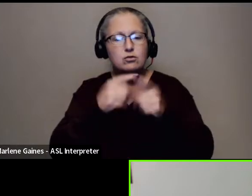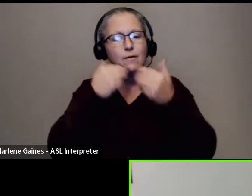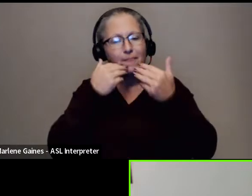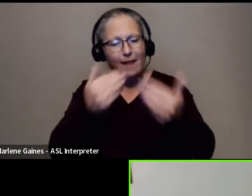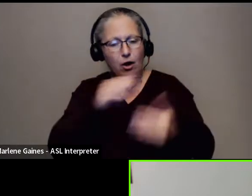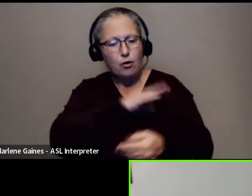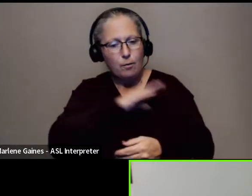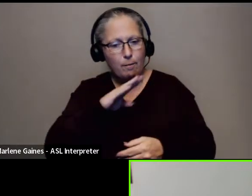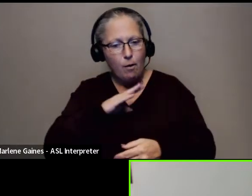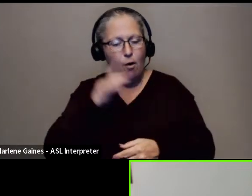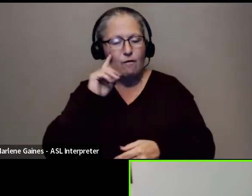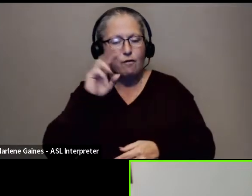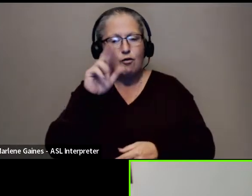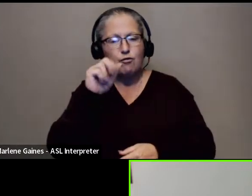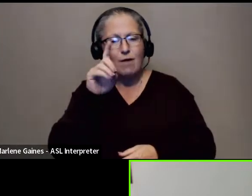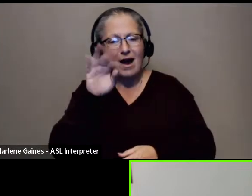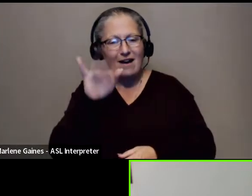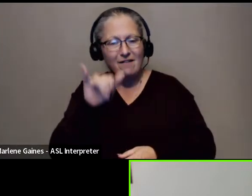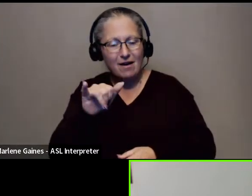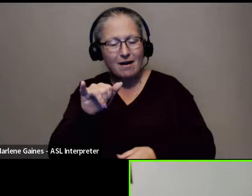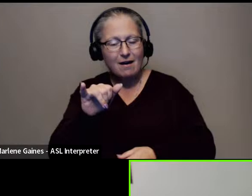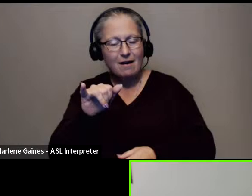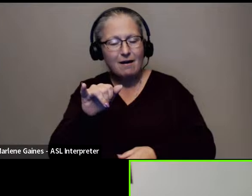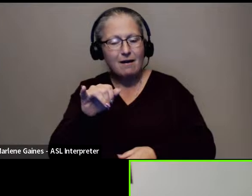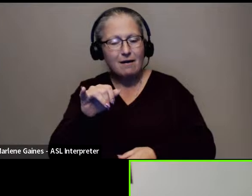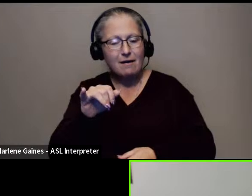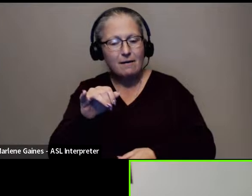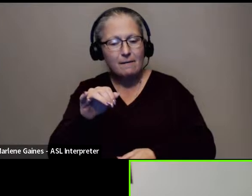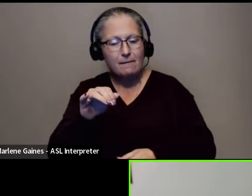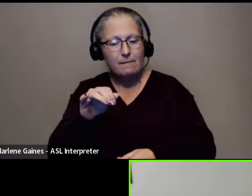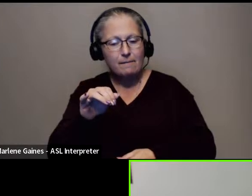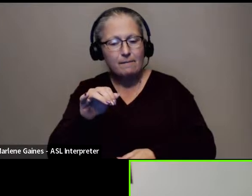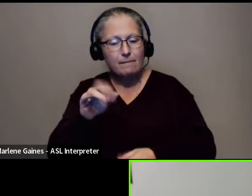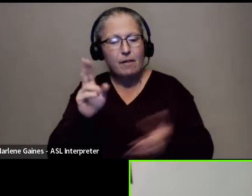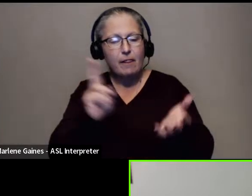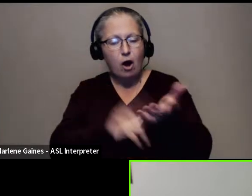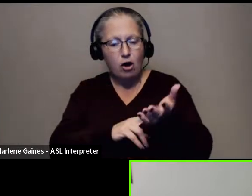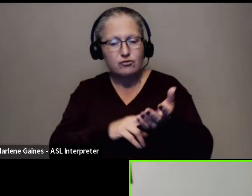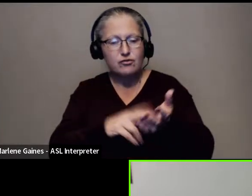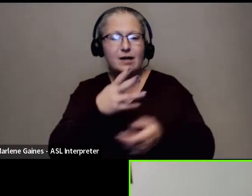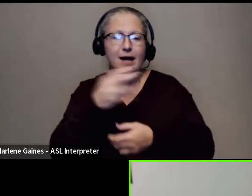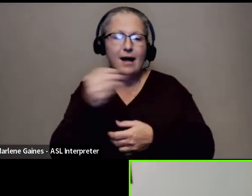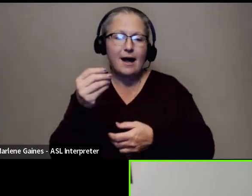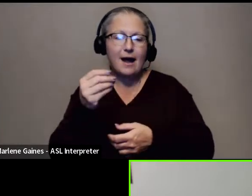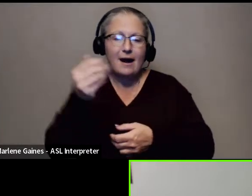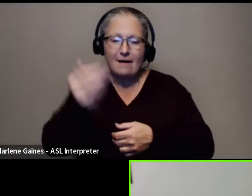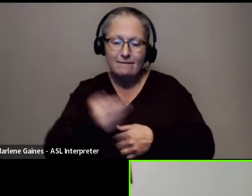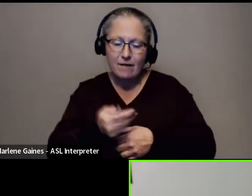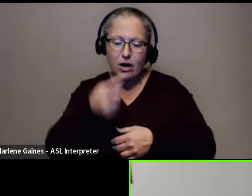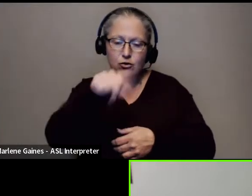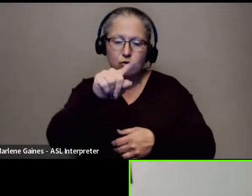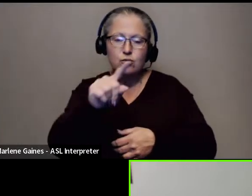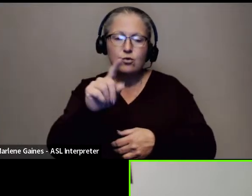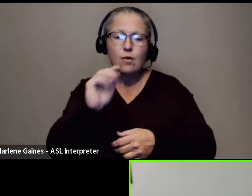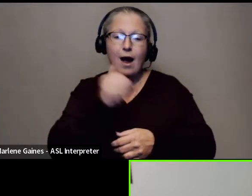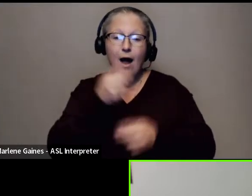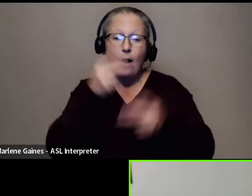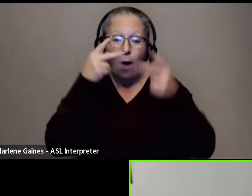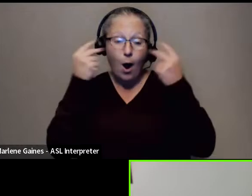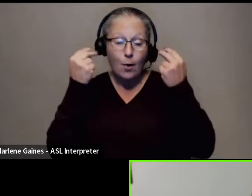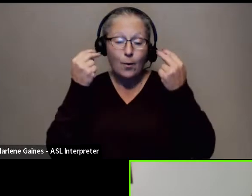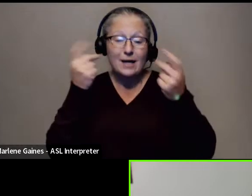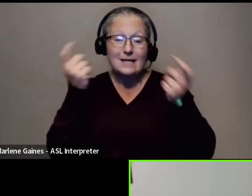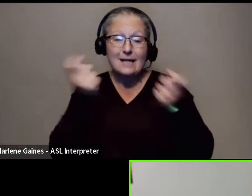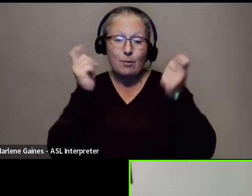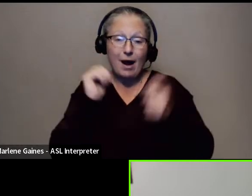the board, for ratifying our contract, and to invite you to our Halloween celebration